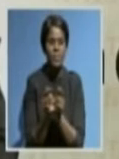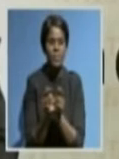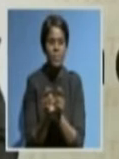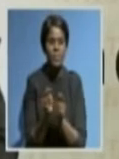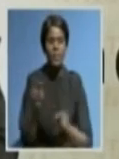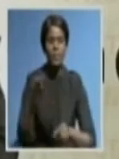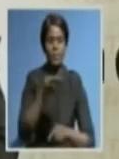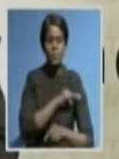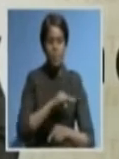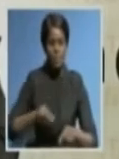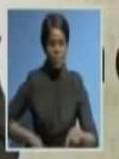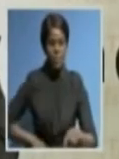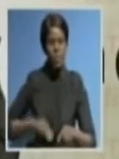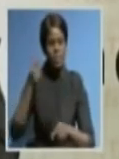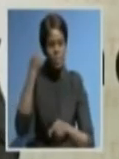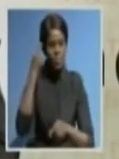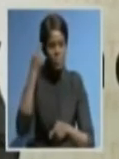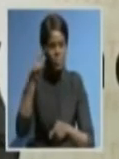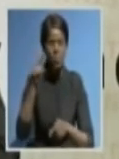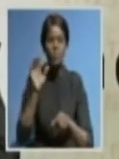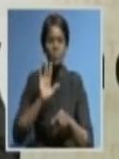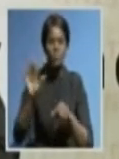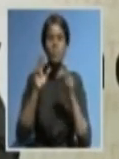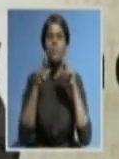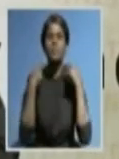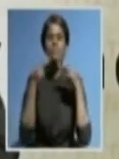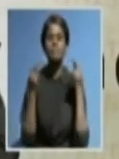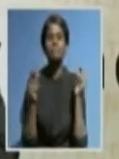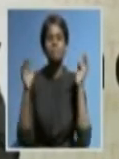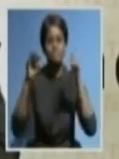affected cohort at a religious gathering is also part of this group.